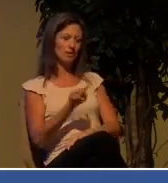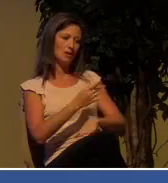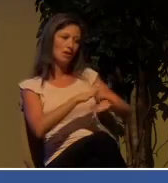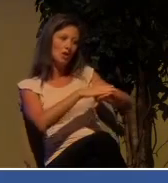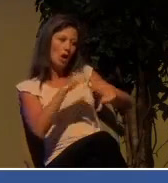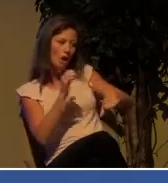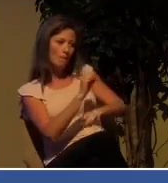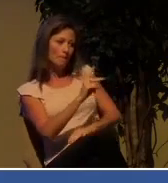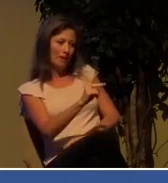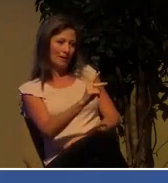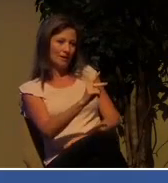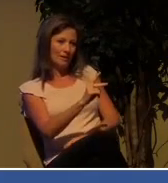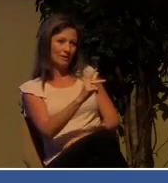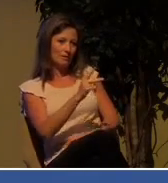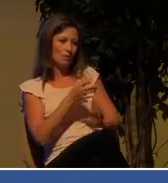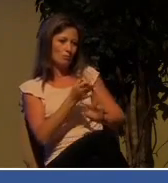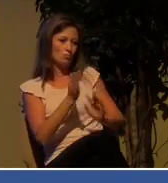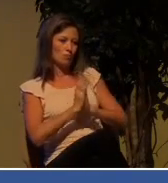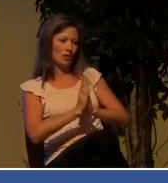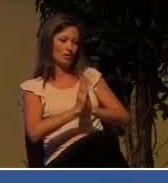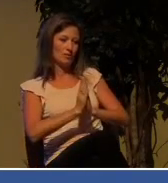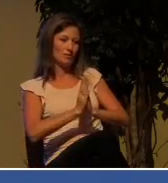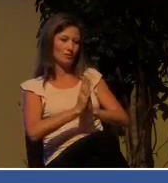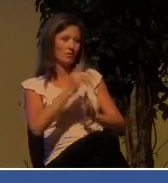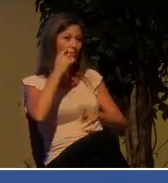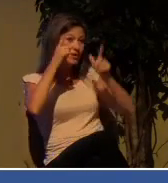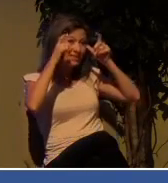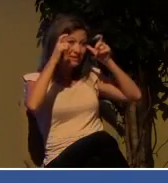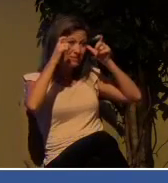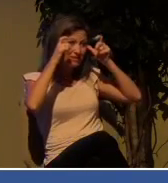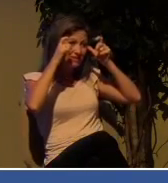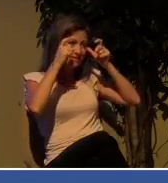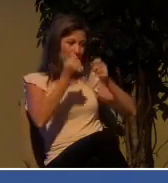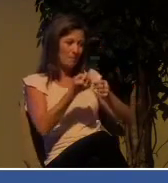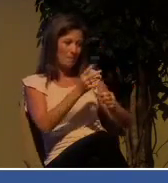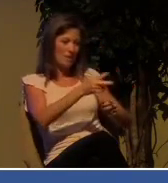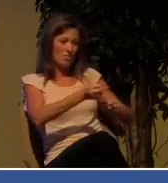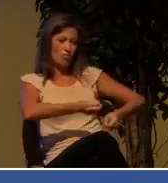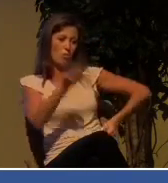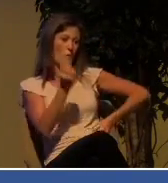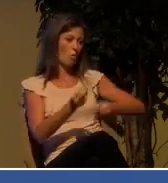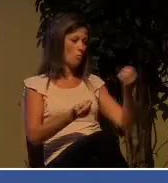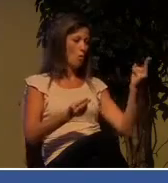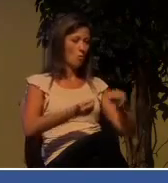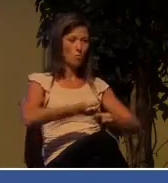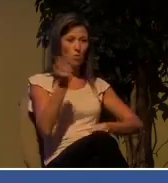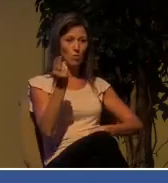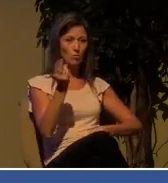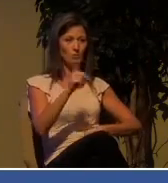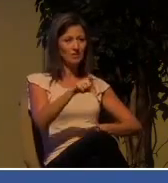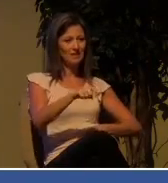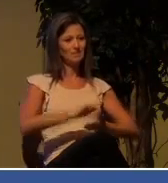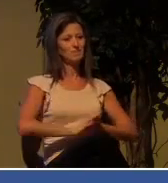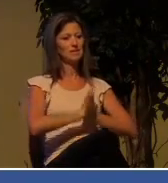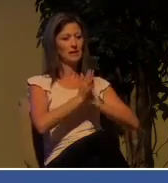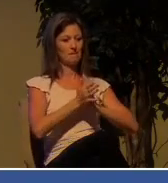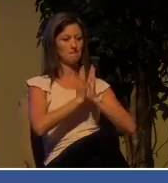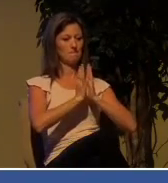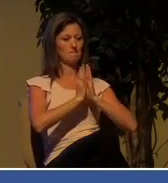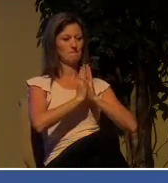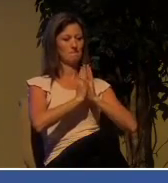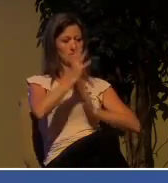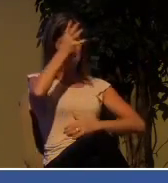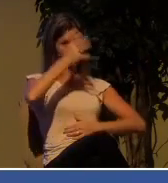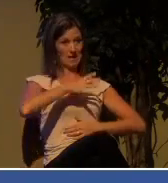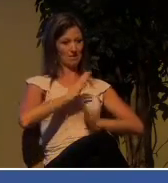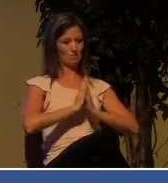In order to cast out demons, they needed to be men of prayer. And they understood that being